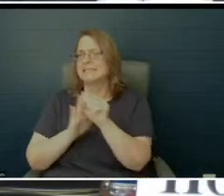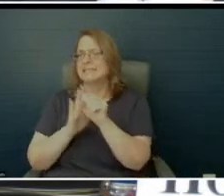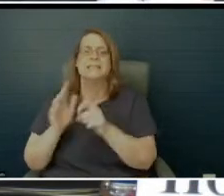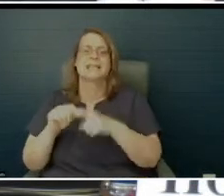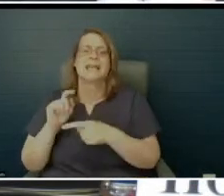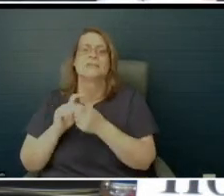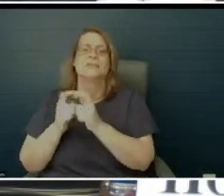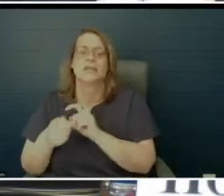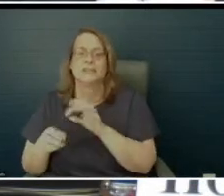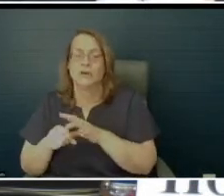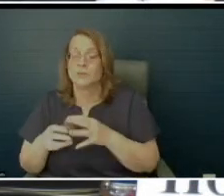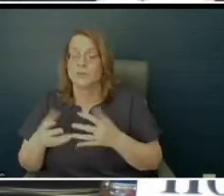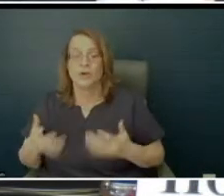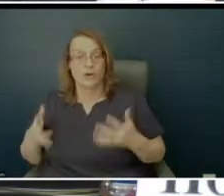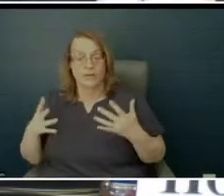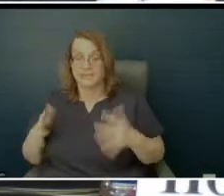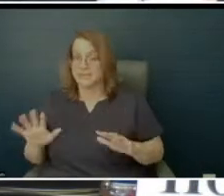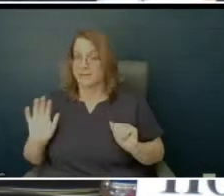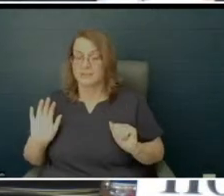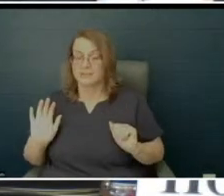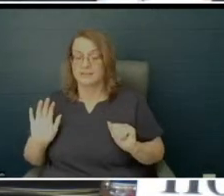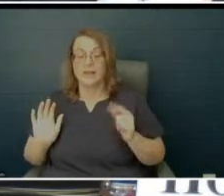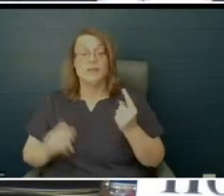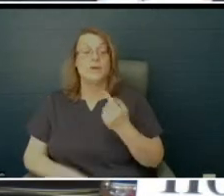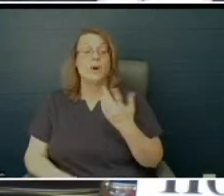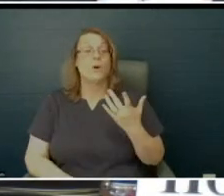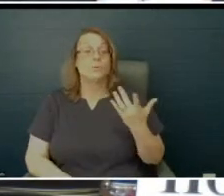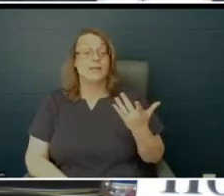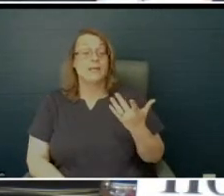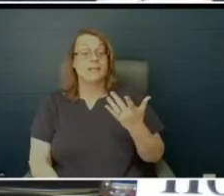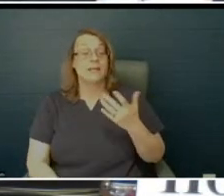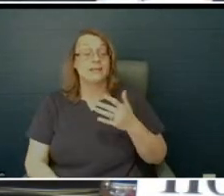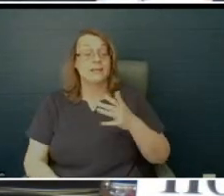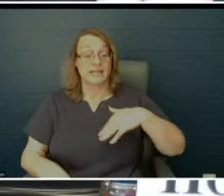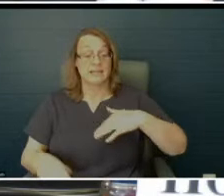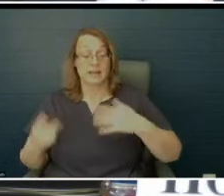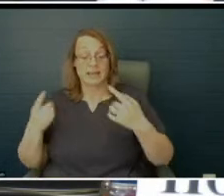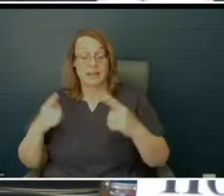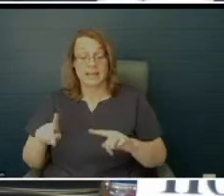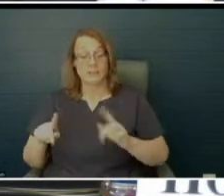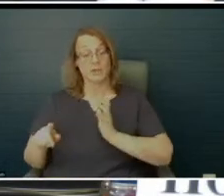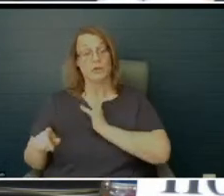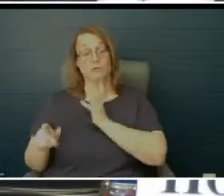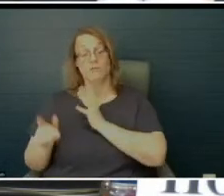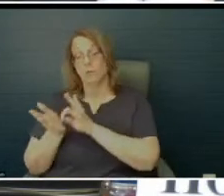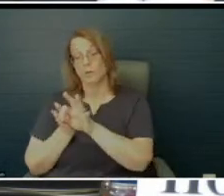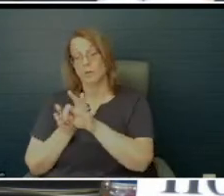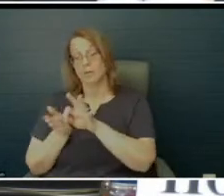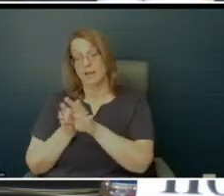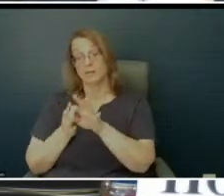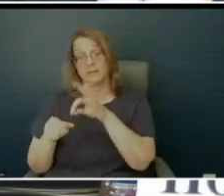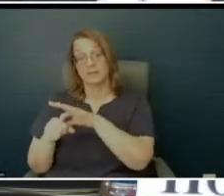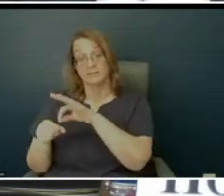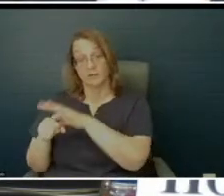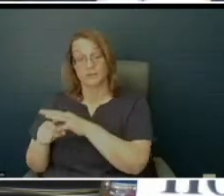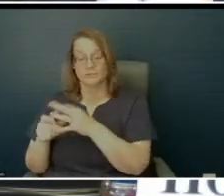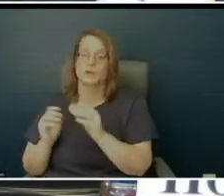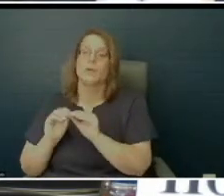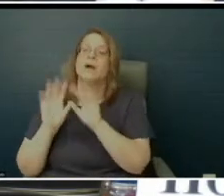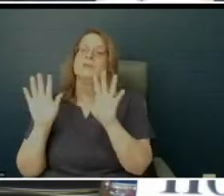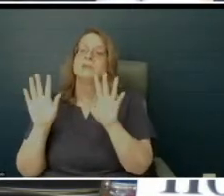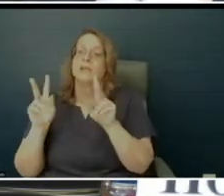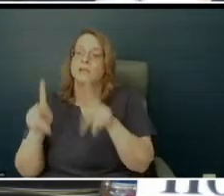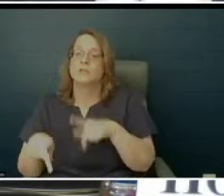had happened. The only thing that hadn't happened was the formal counting of the votes. And so obviously, the person who drafted this lawsuit didn't